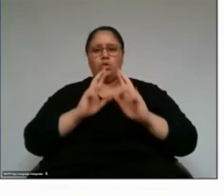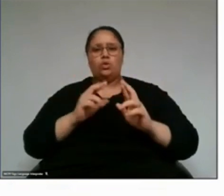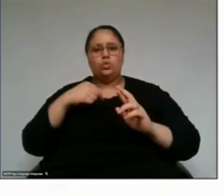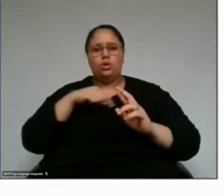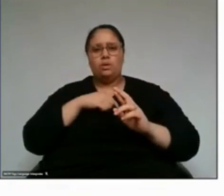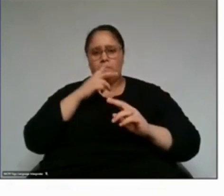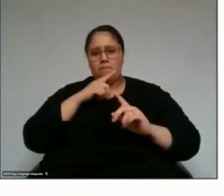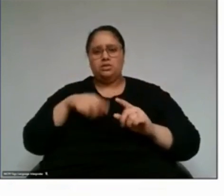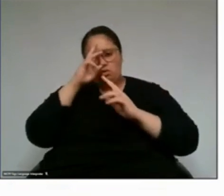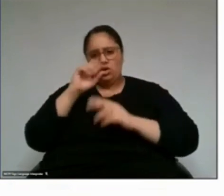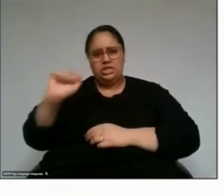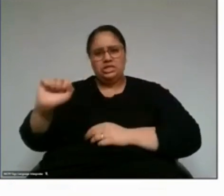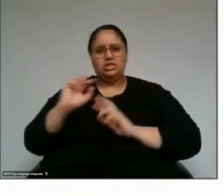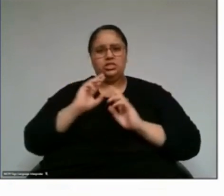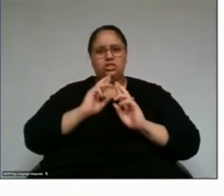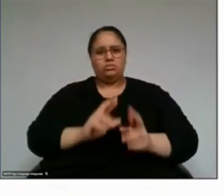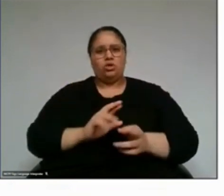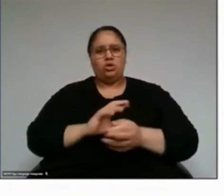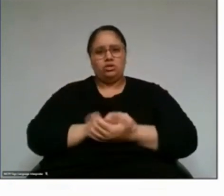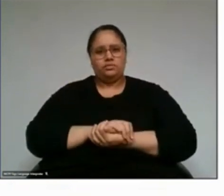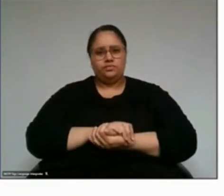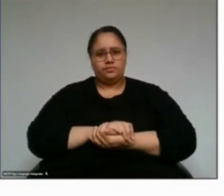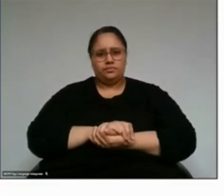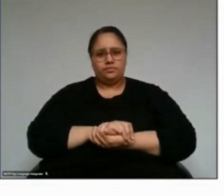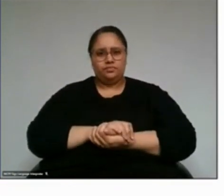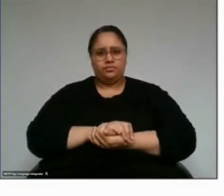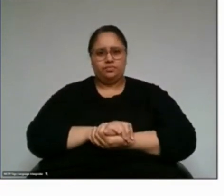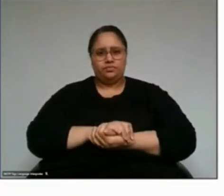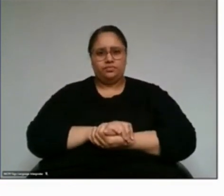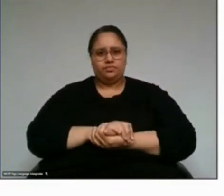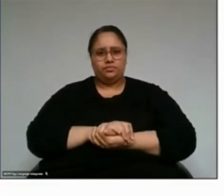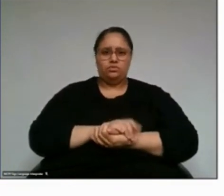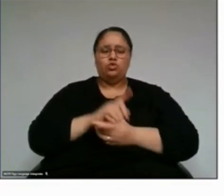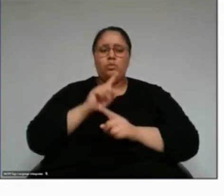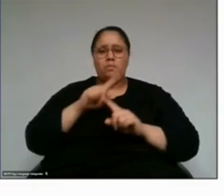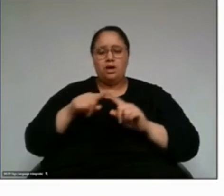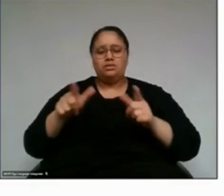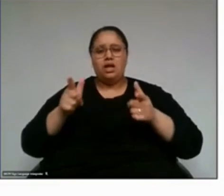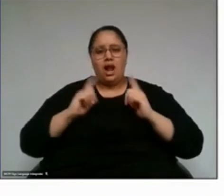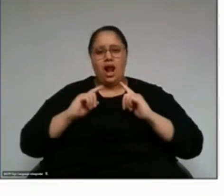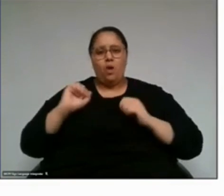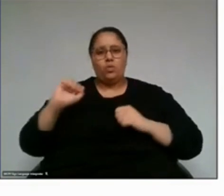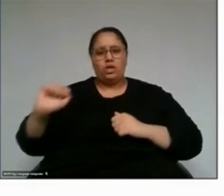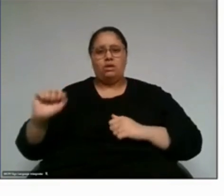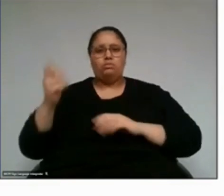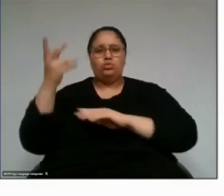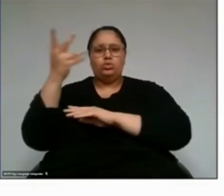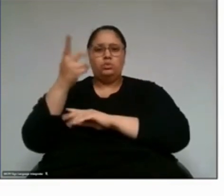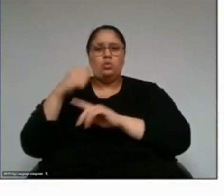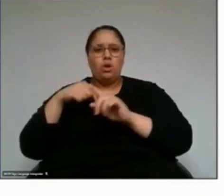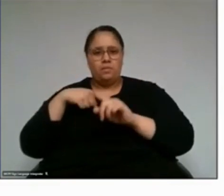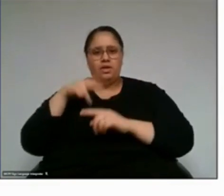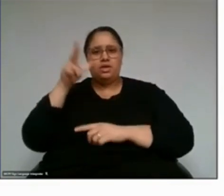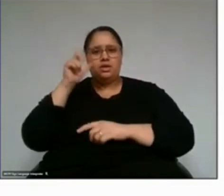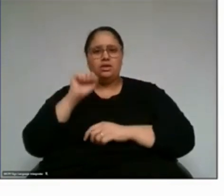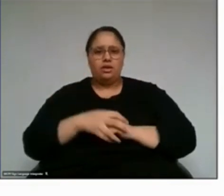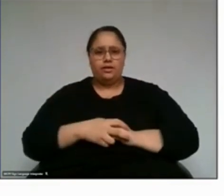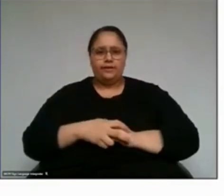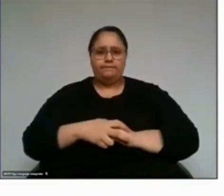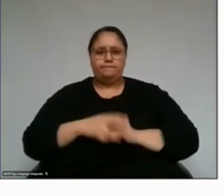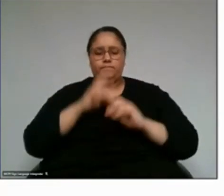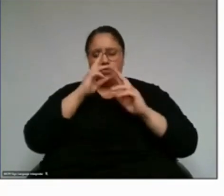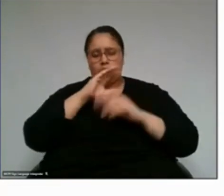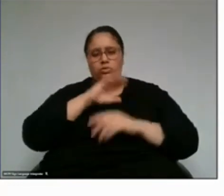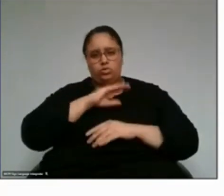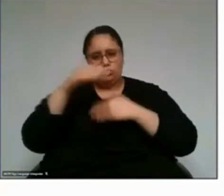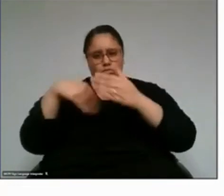that it's his response. So please, you must also allow him to speak so that I can hear him. So, Honourable Christians, you